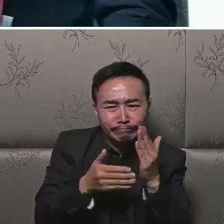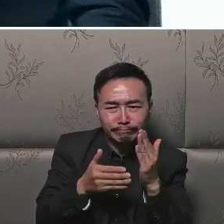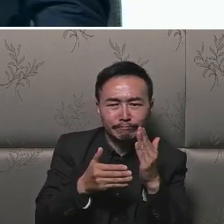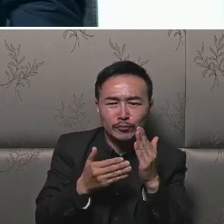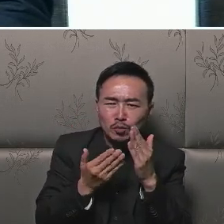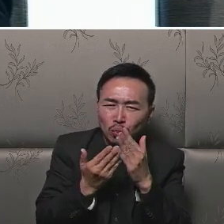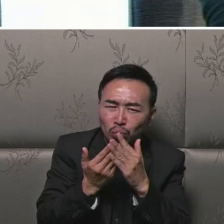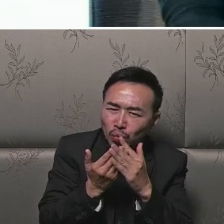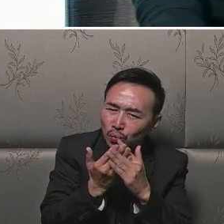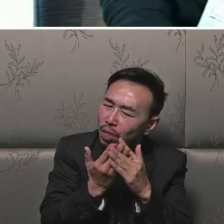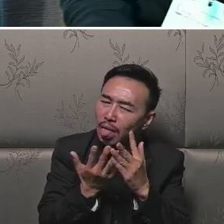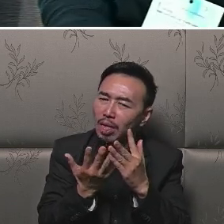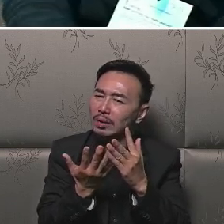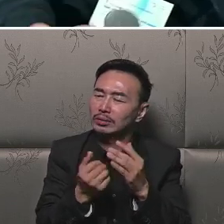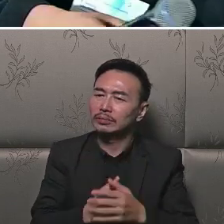flexible. Because